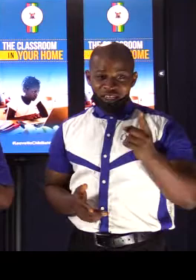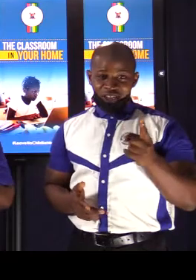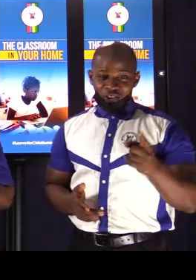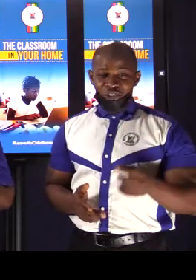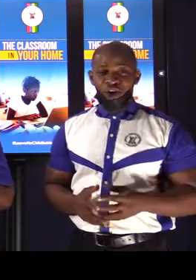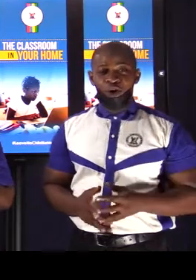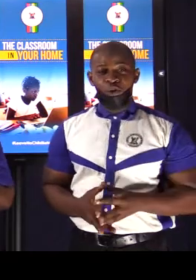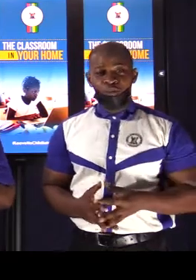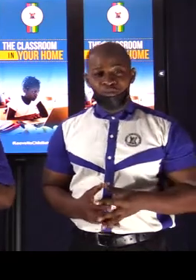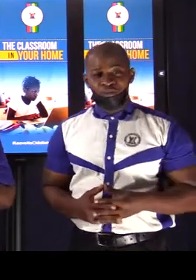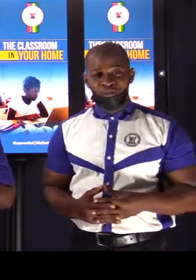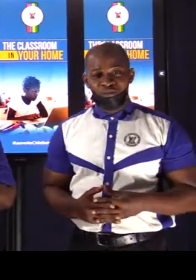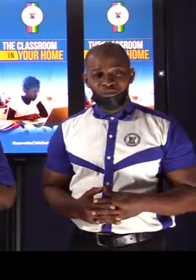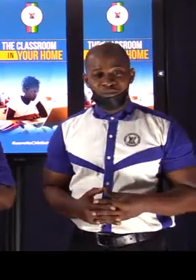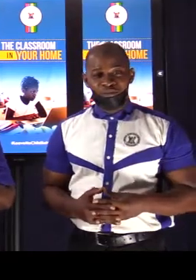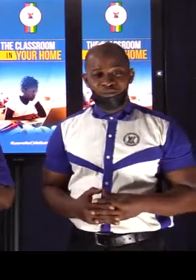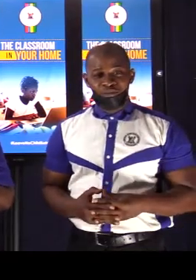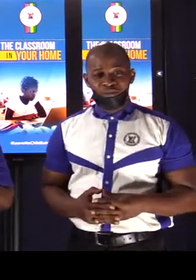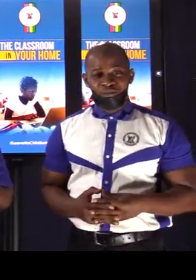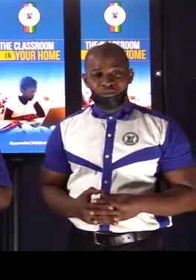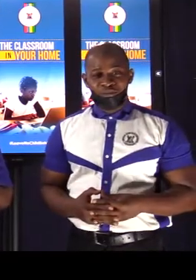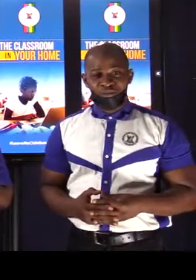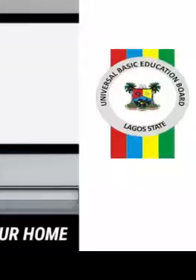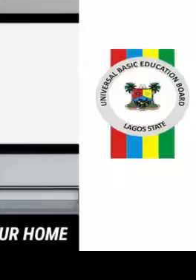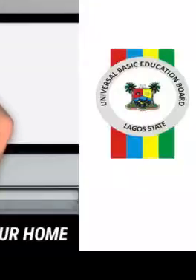classroom into your home. Please stay tuned.